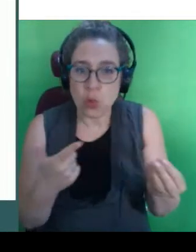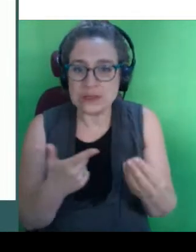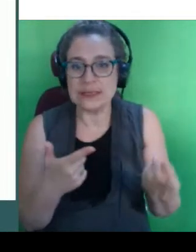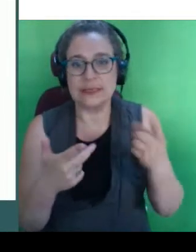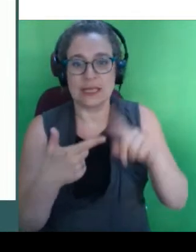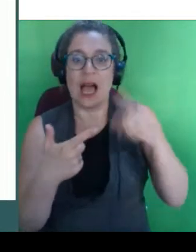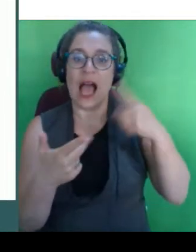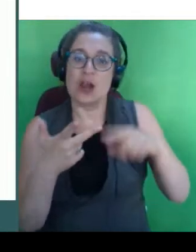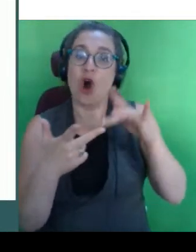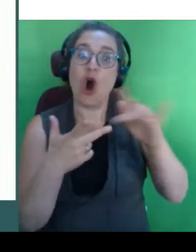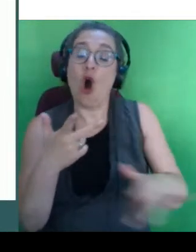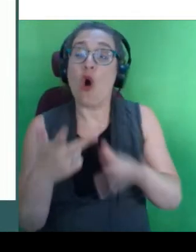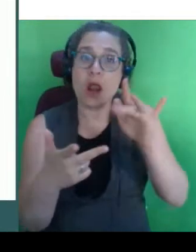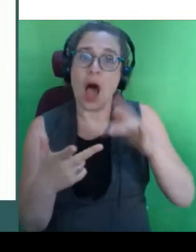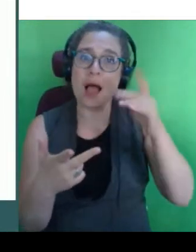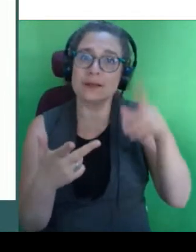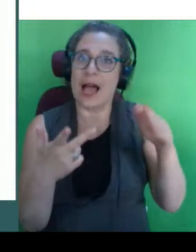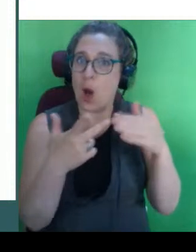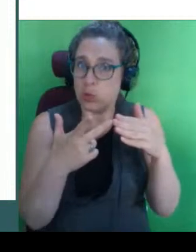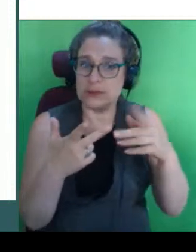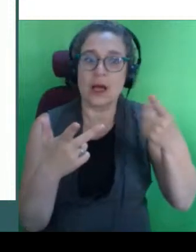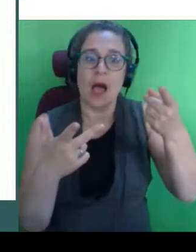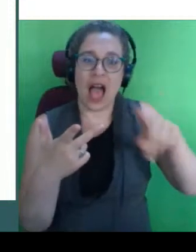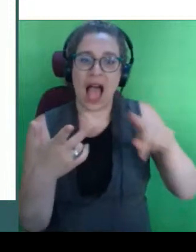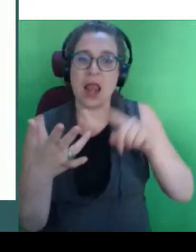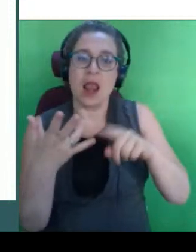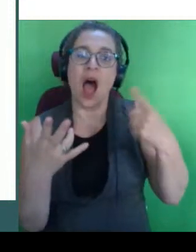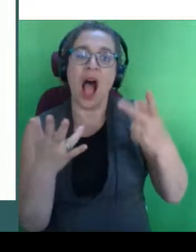identified hotspots for indoor allergens and attracted